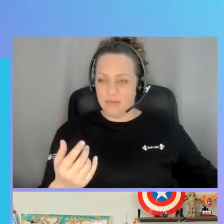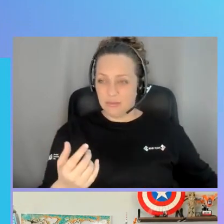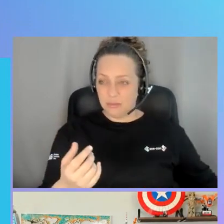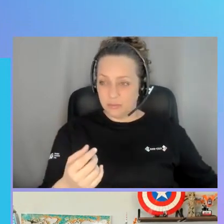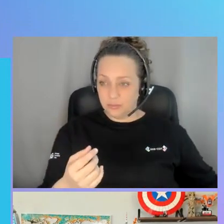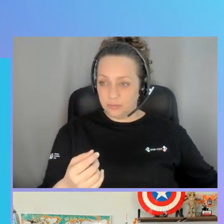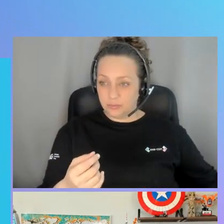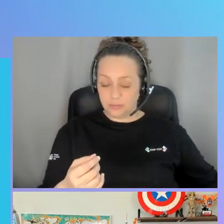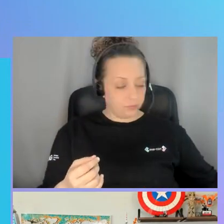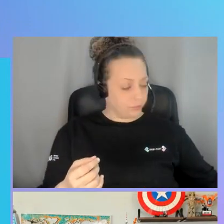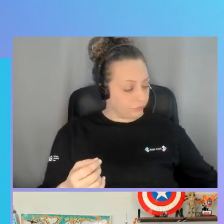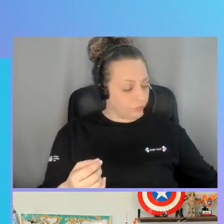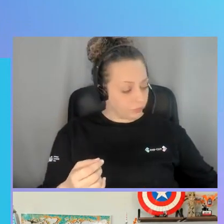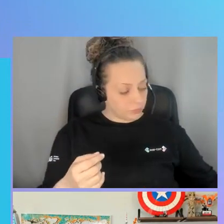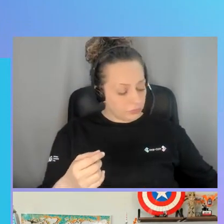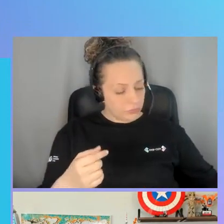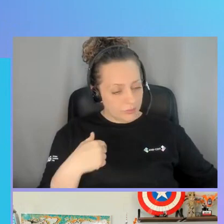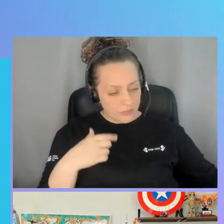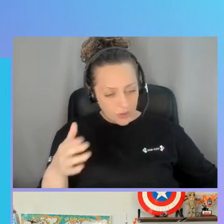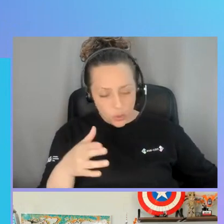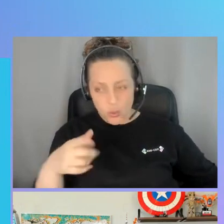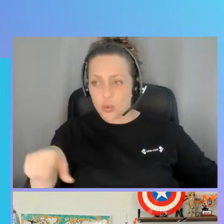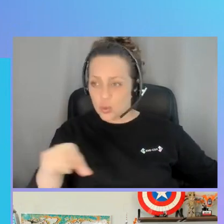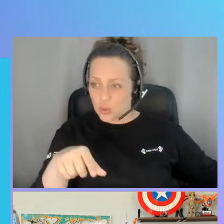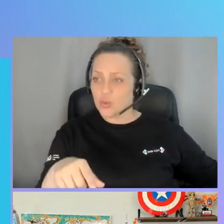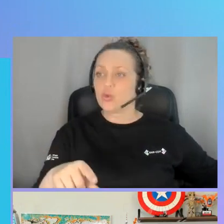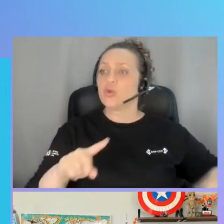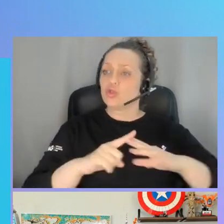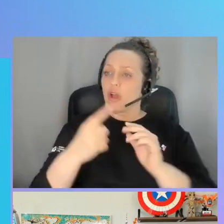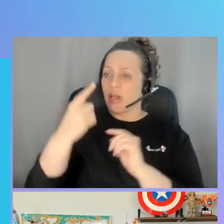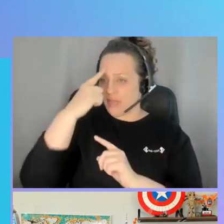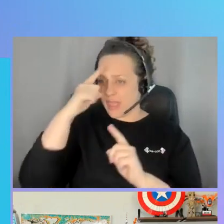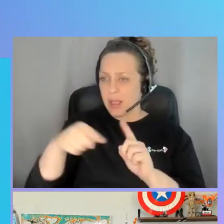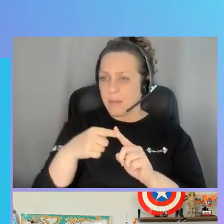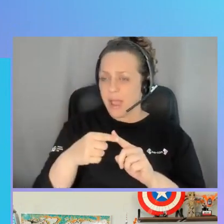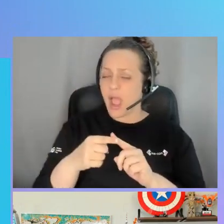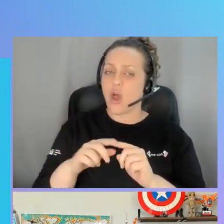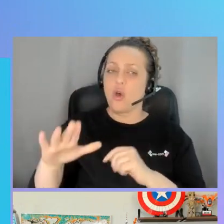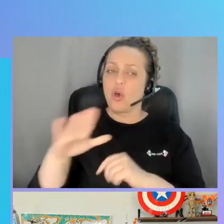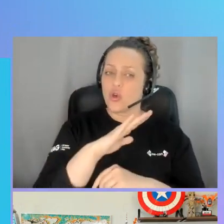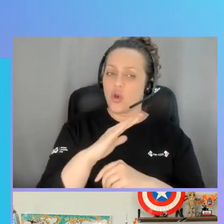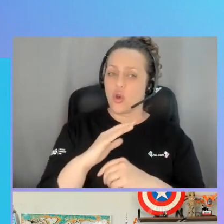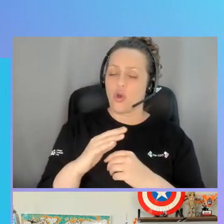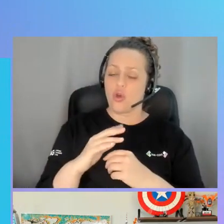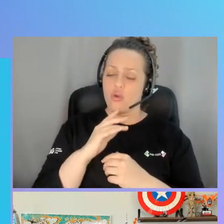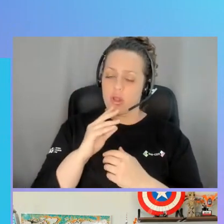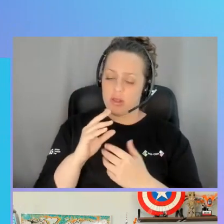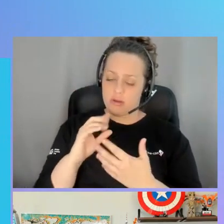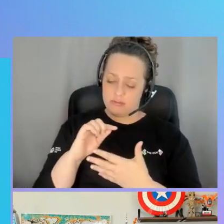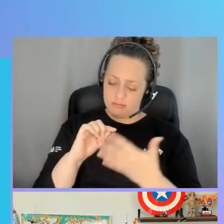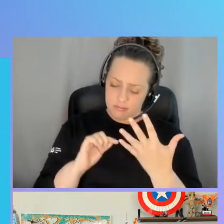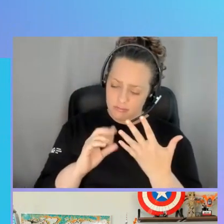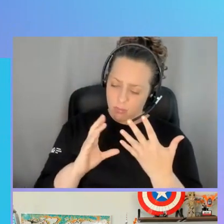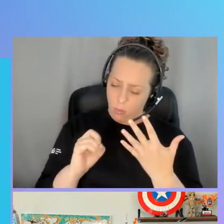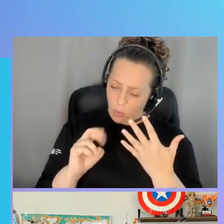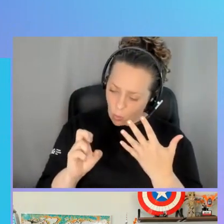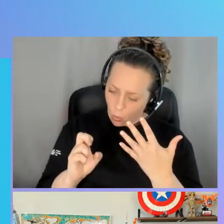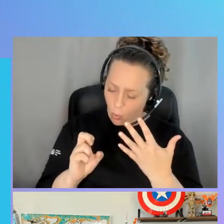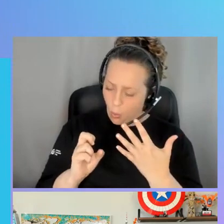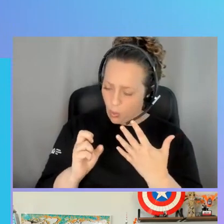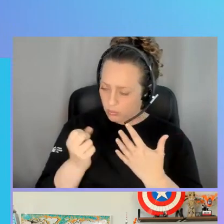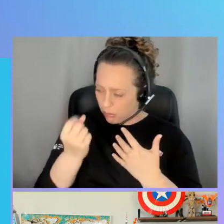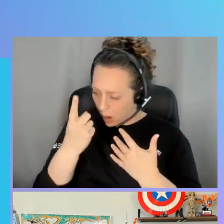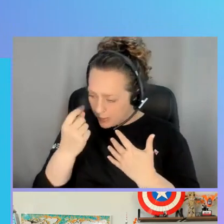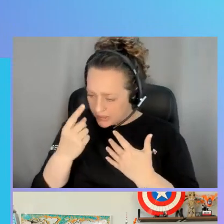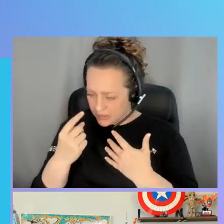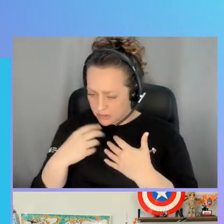I encourage you all to at least start by thinking about your core competencies within yourself, right?